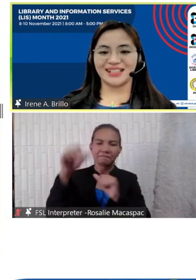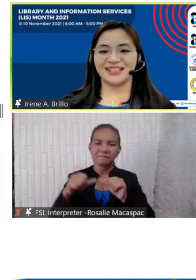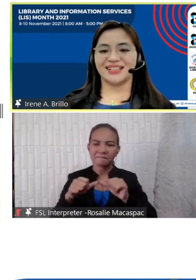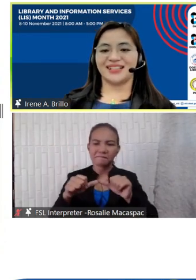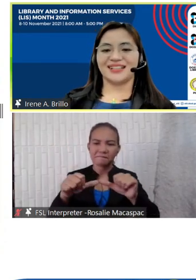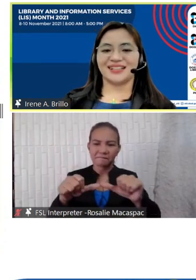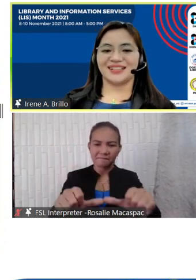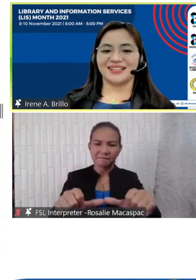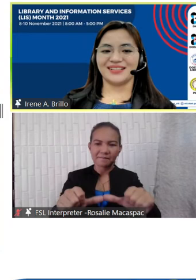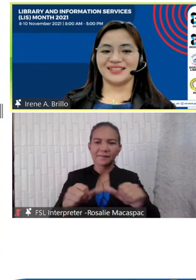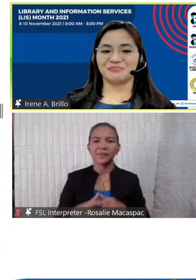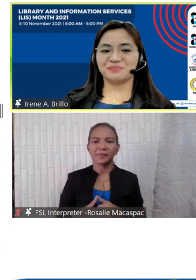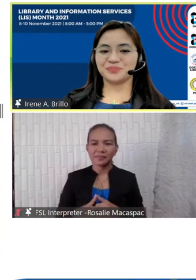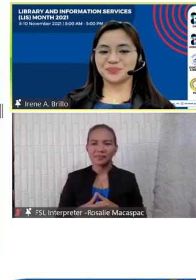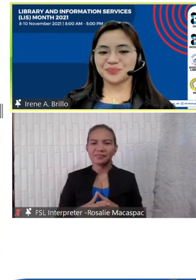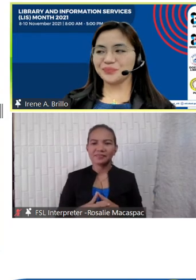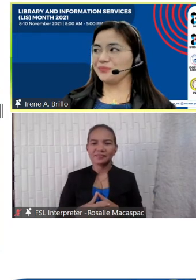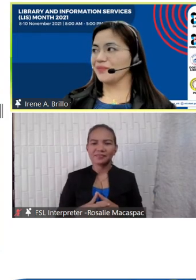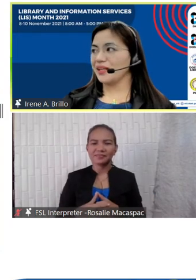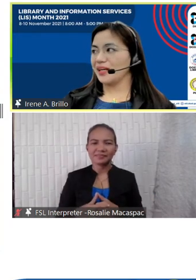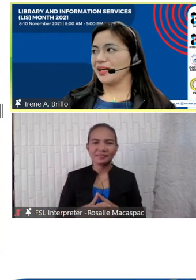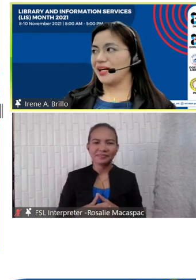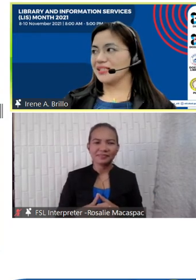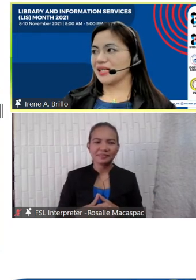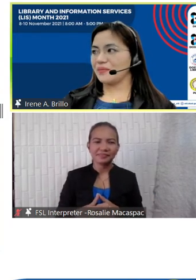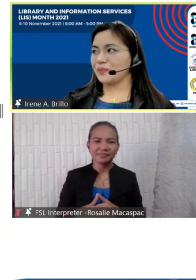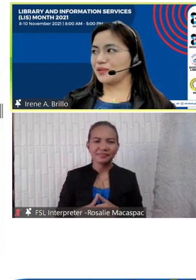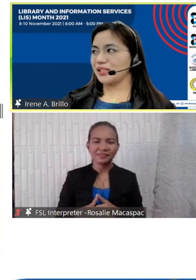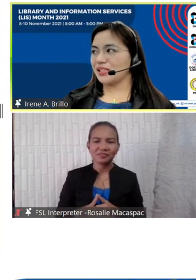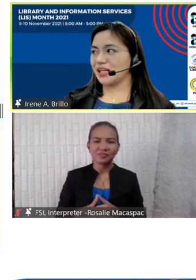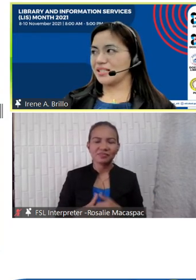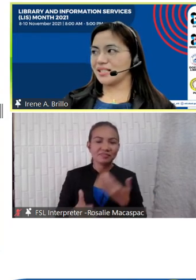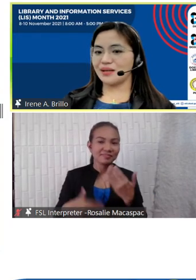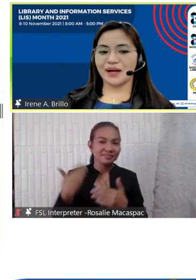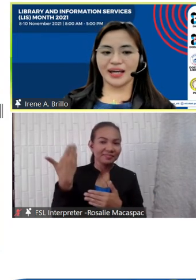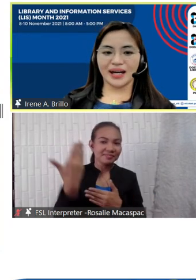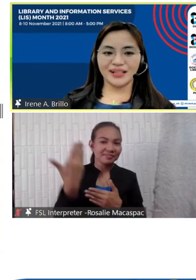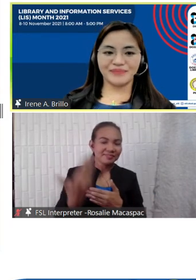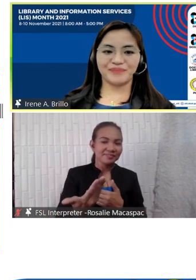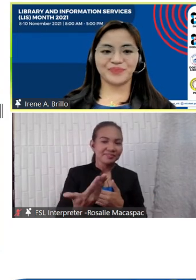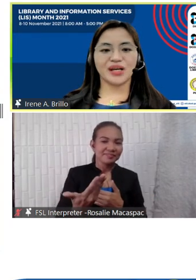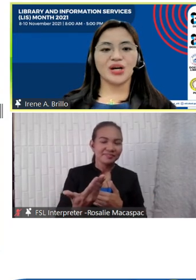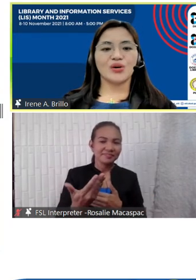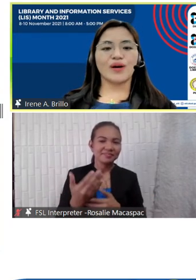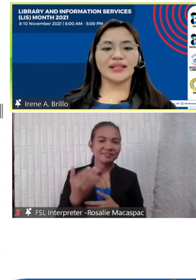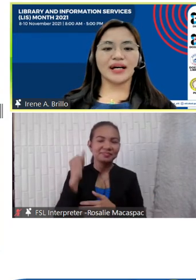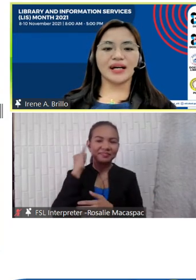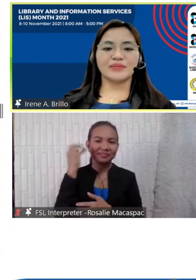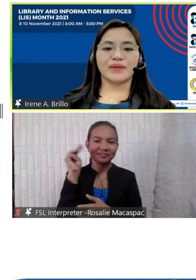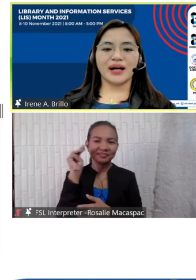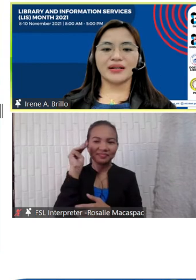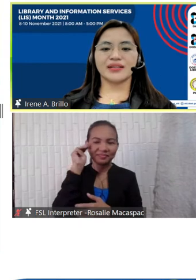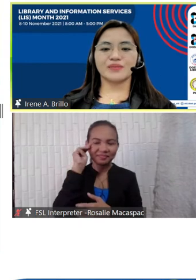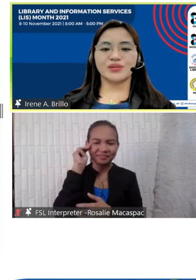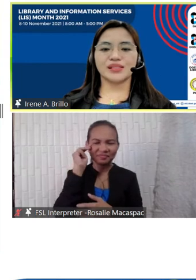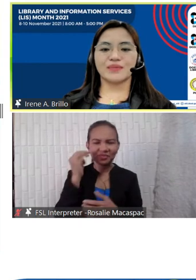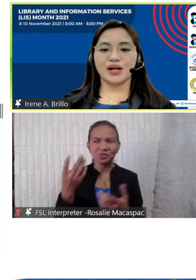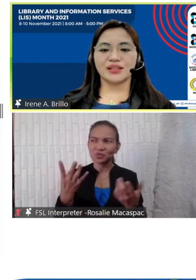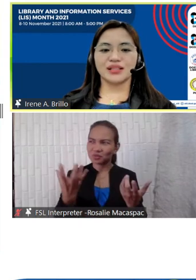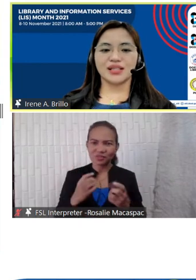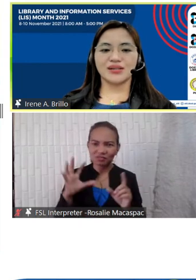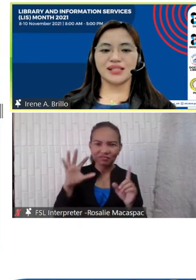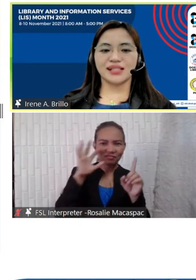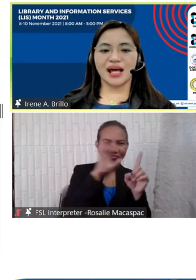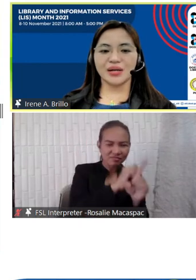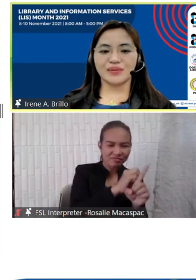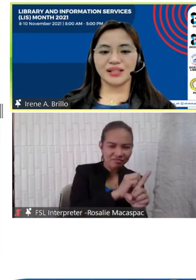sustainability. Yan. And sabi po ni JC Maya, what I admire the most